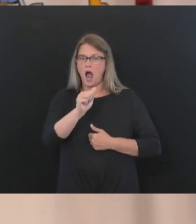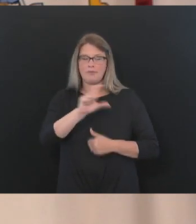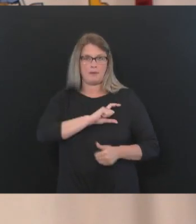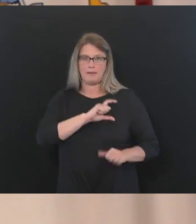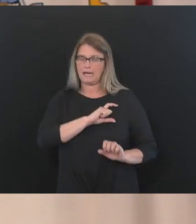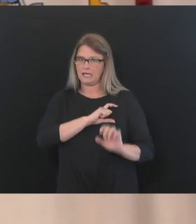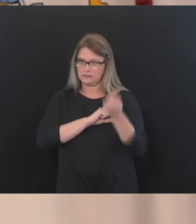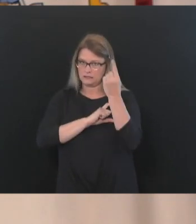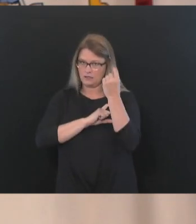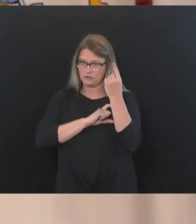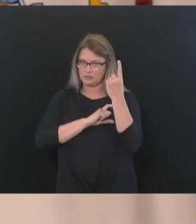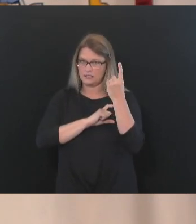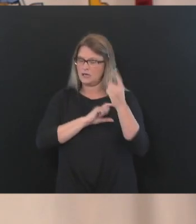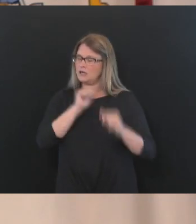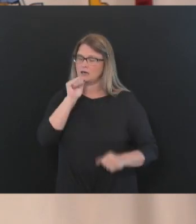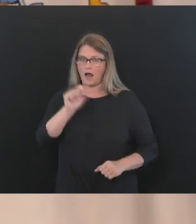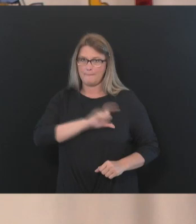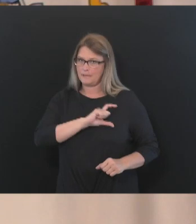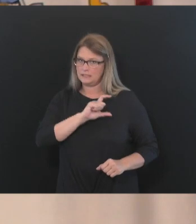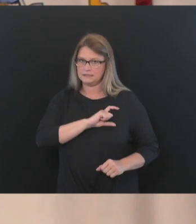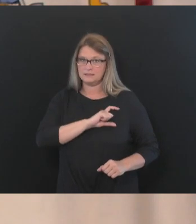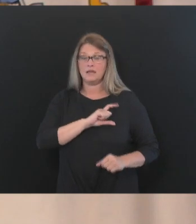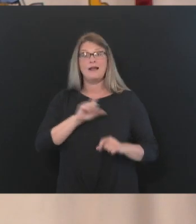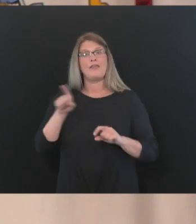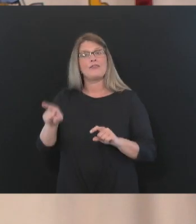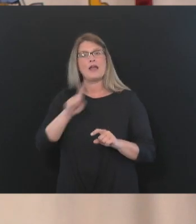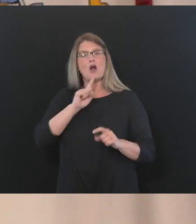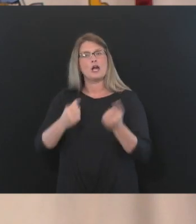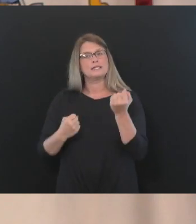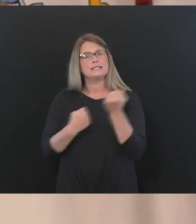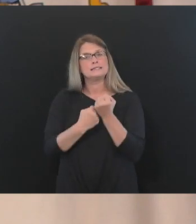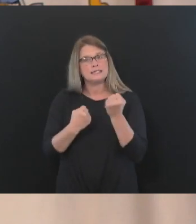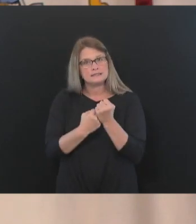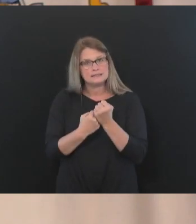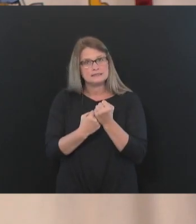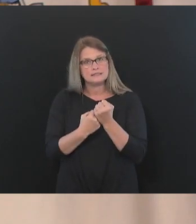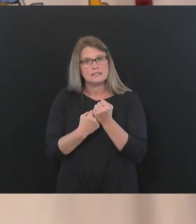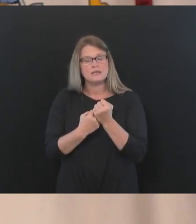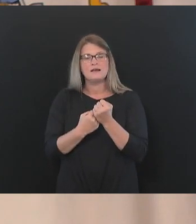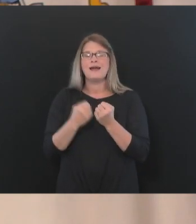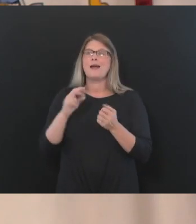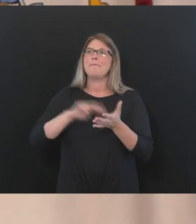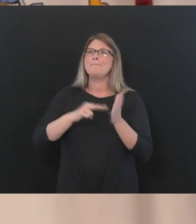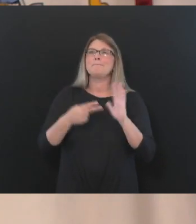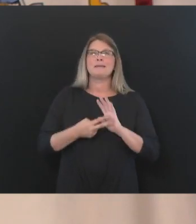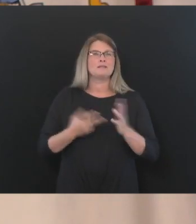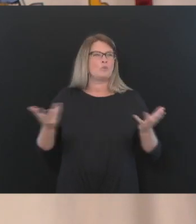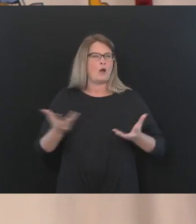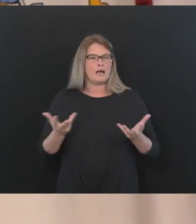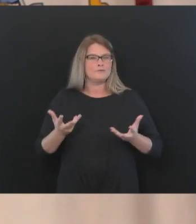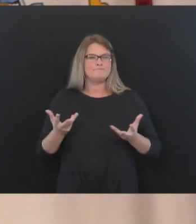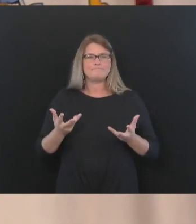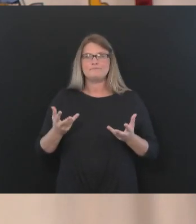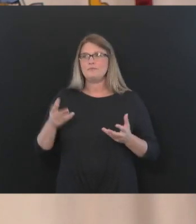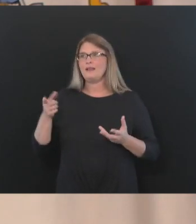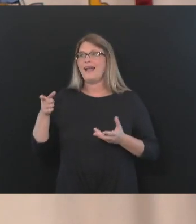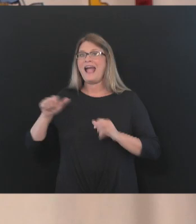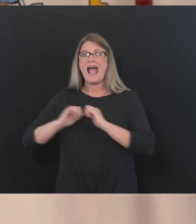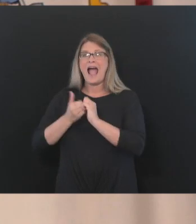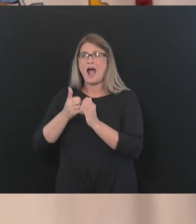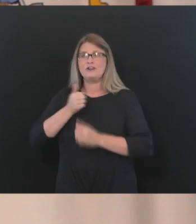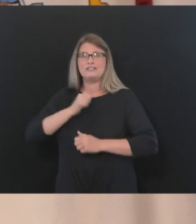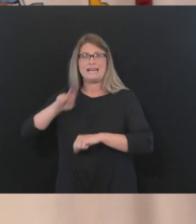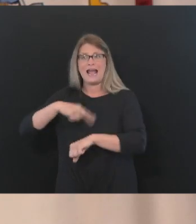enforcement. The National Guard is to assist, and by assist, I mean everything that they can possibly do to help in